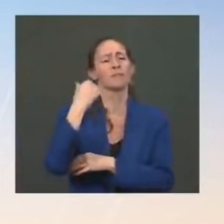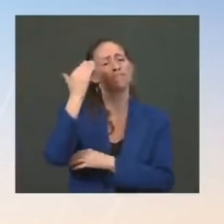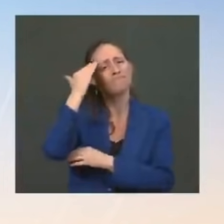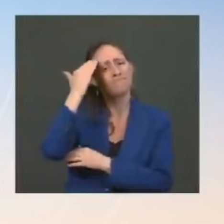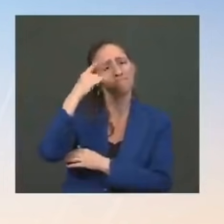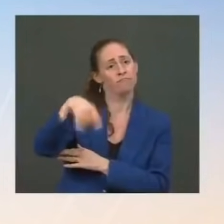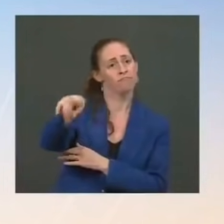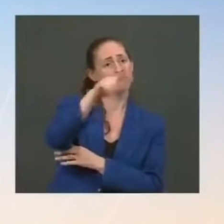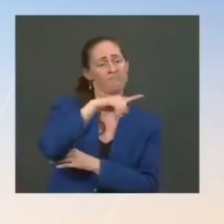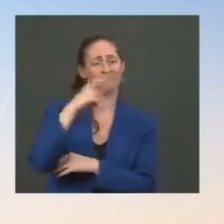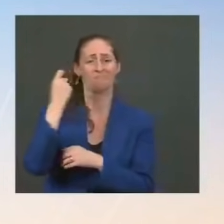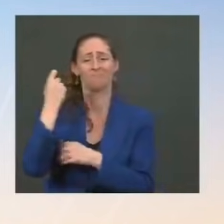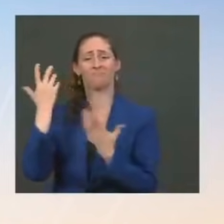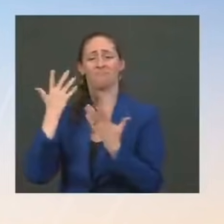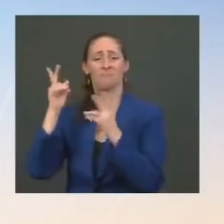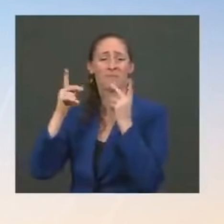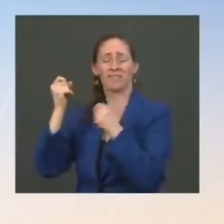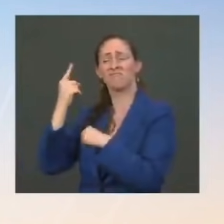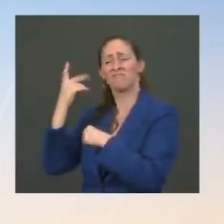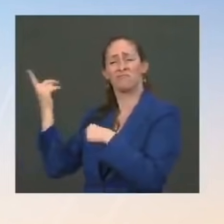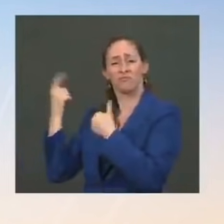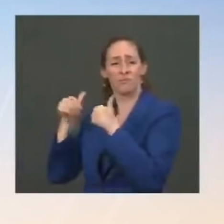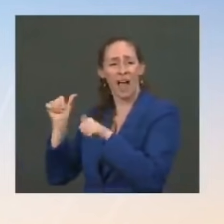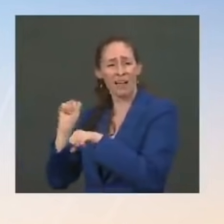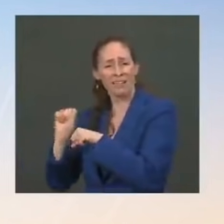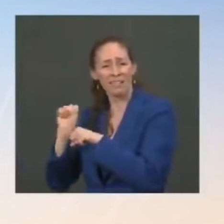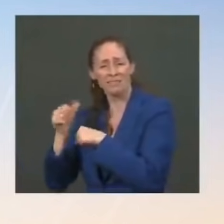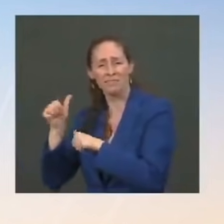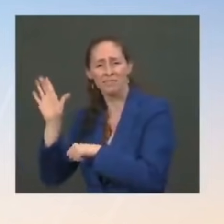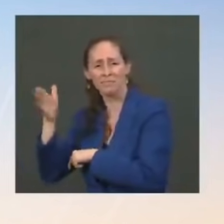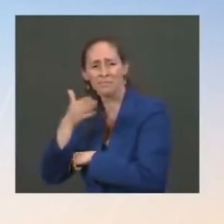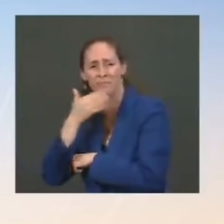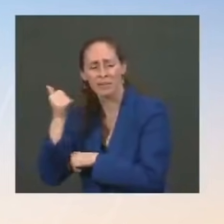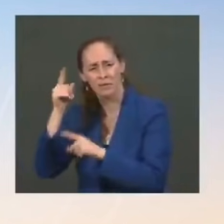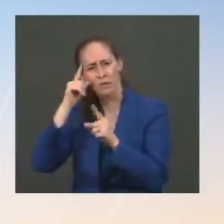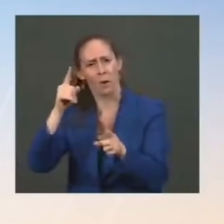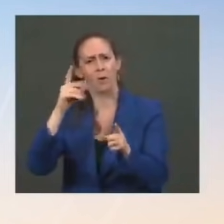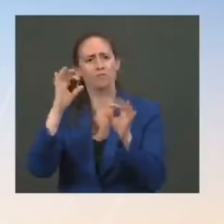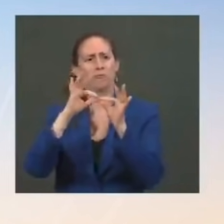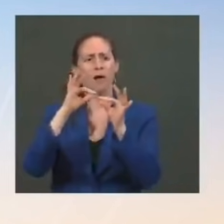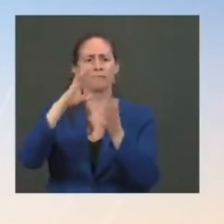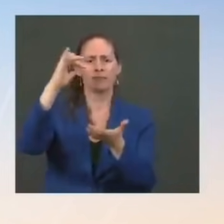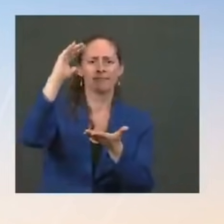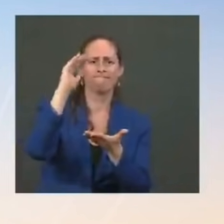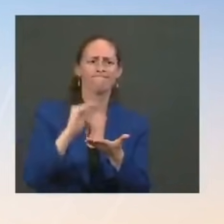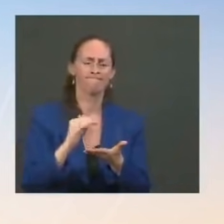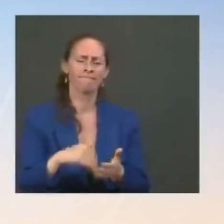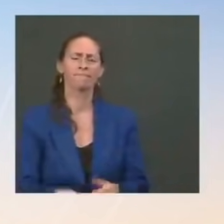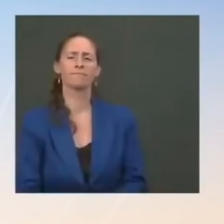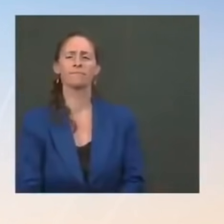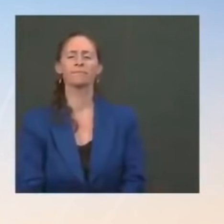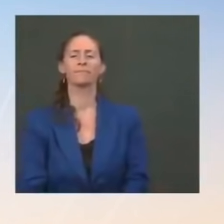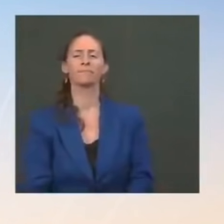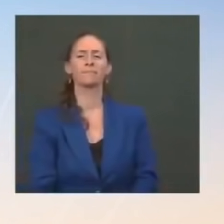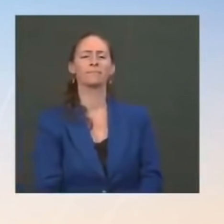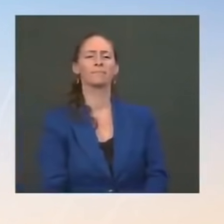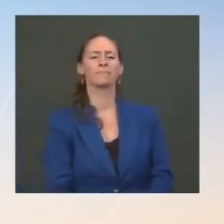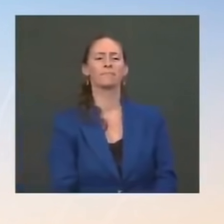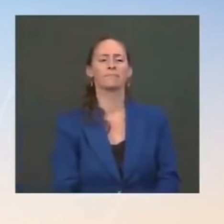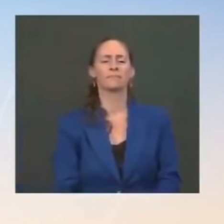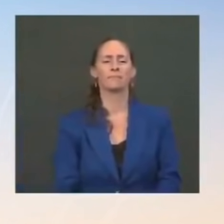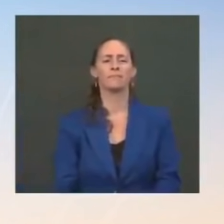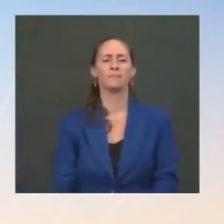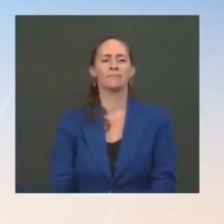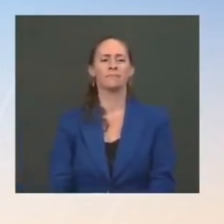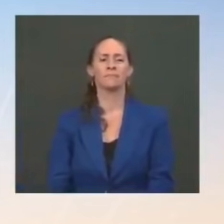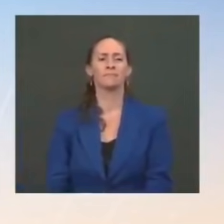doing everything that he can to deal with those issues. So there's a couple of things. So we got to think about the progress that